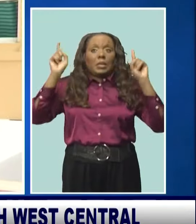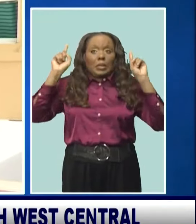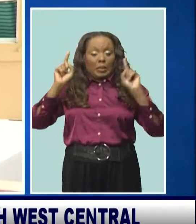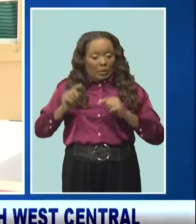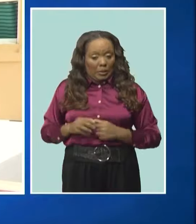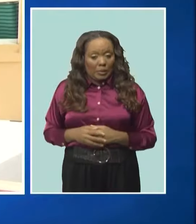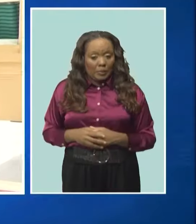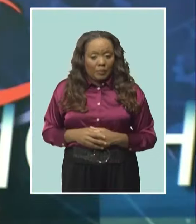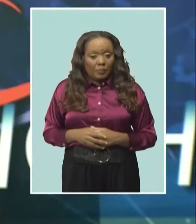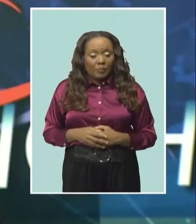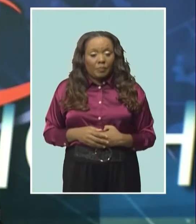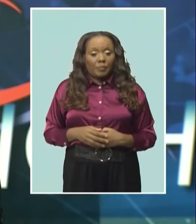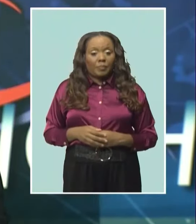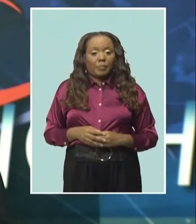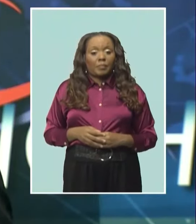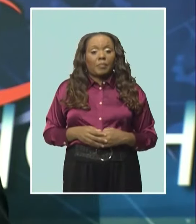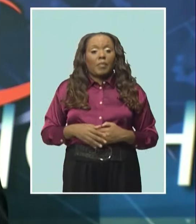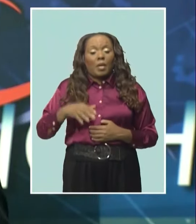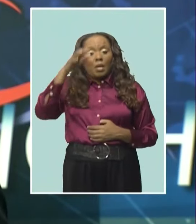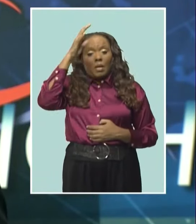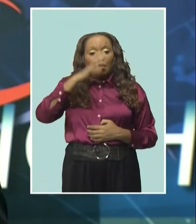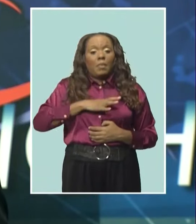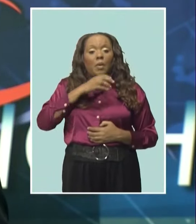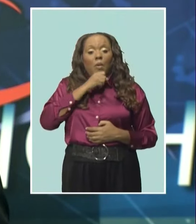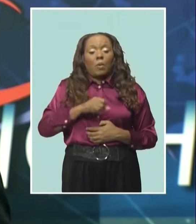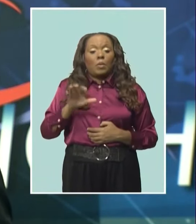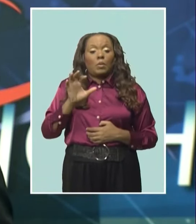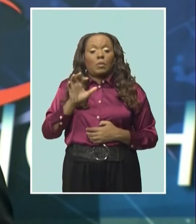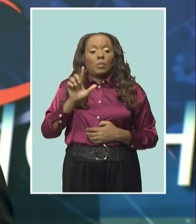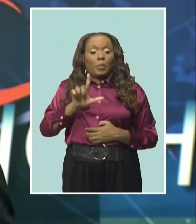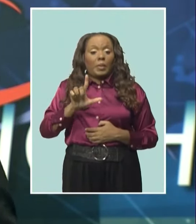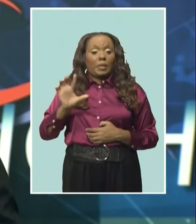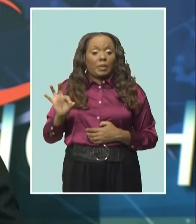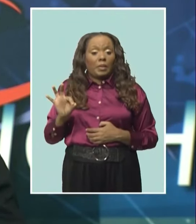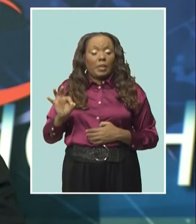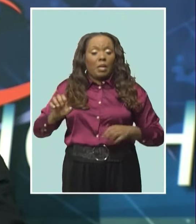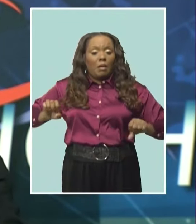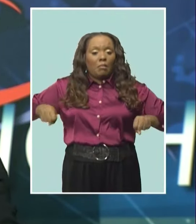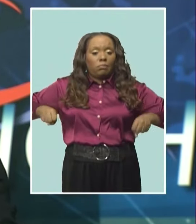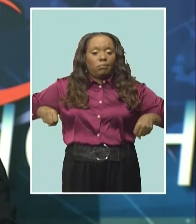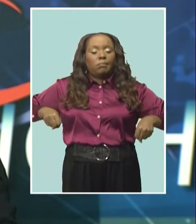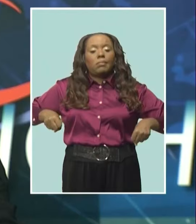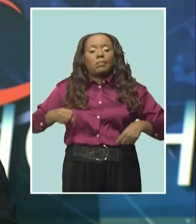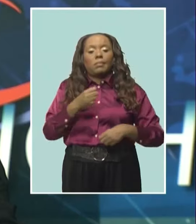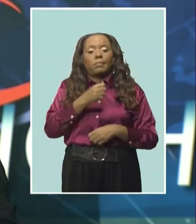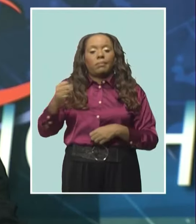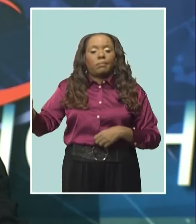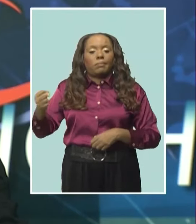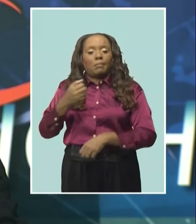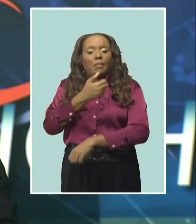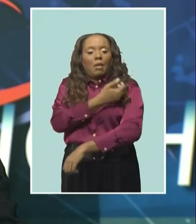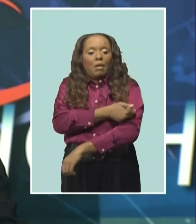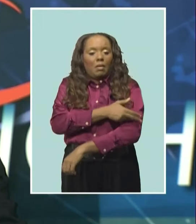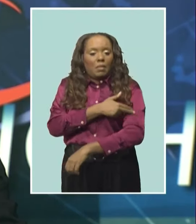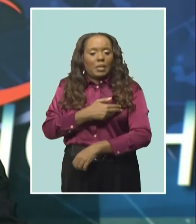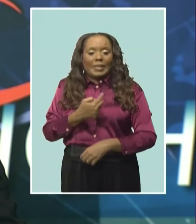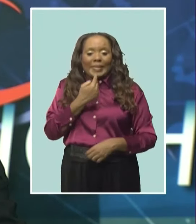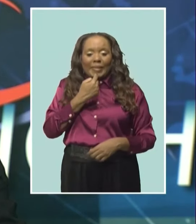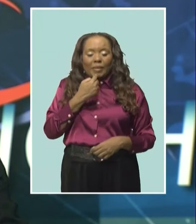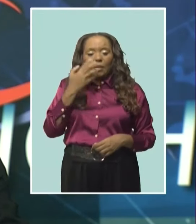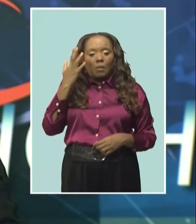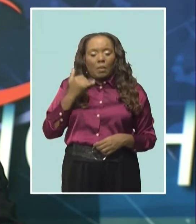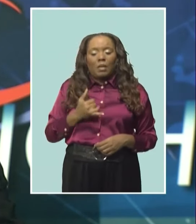CBC News. Rachel, thank you. A 29-year-old motorcyclist has been hospitalized in serious condition after